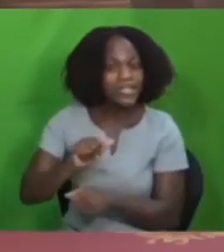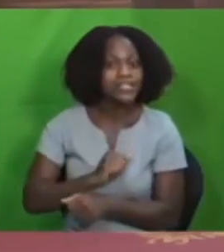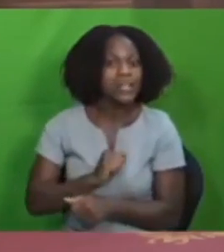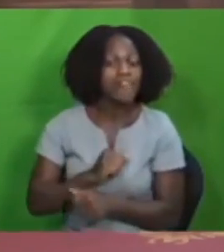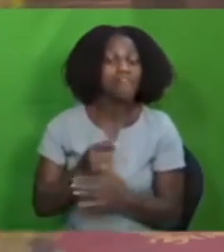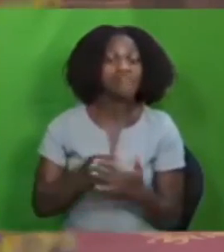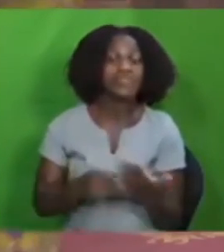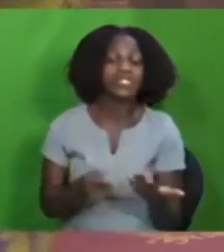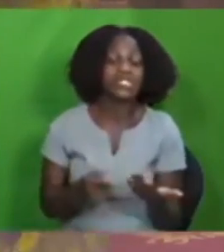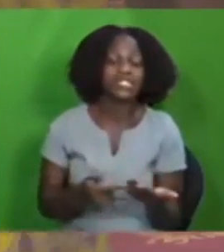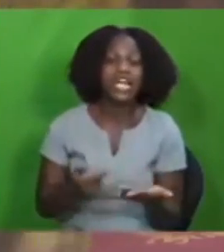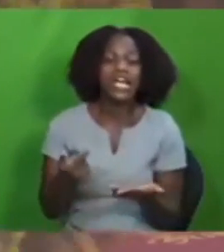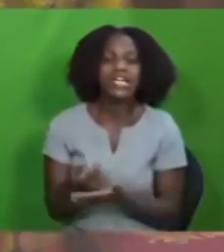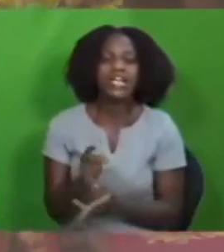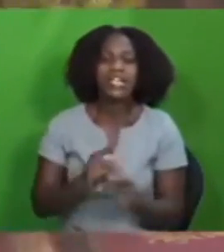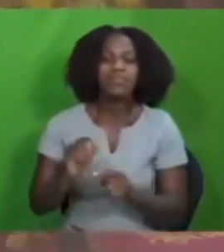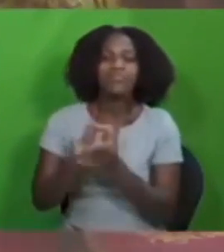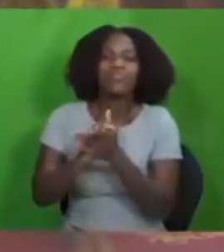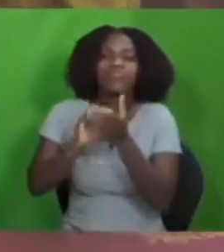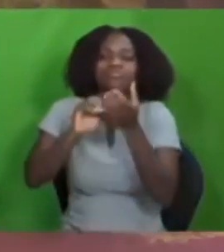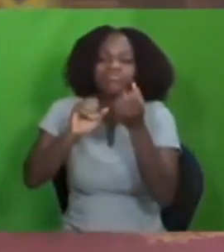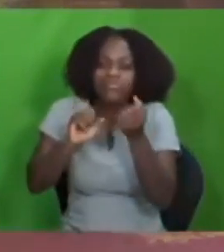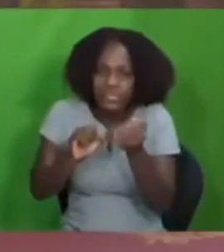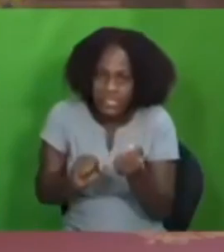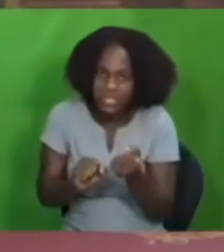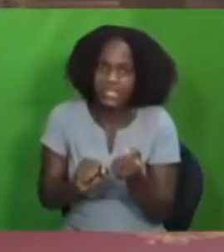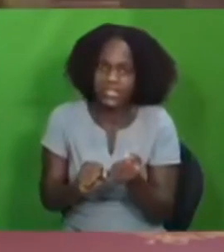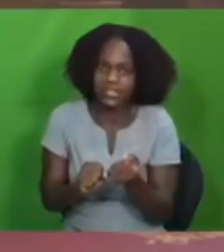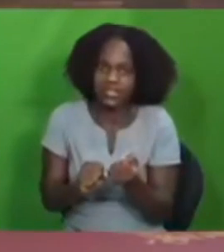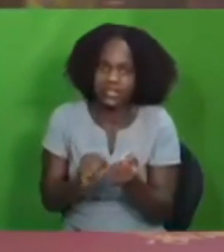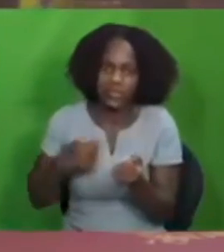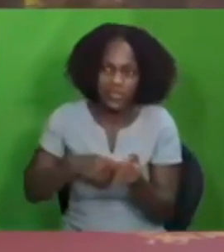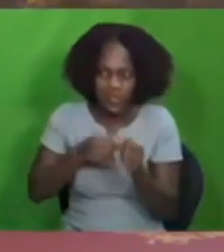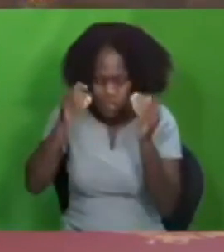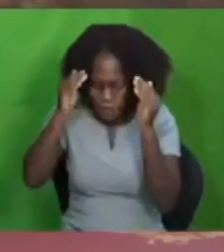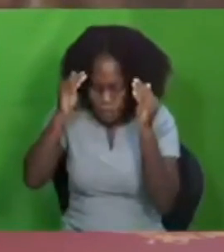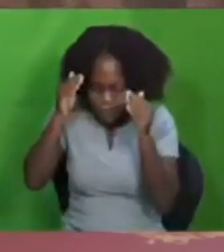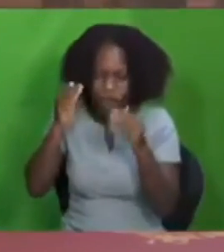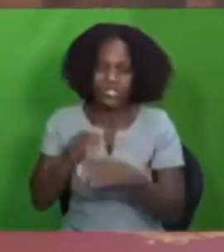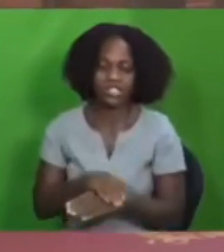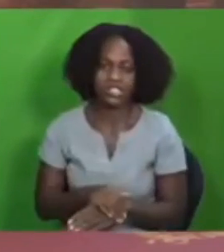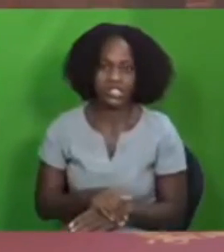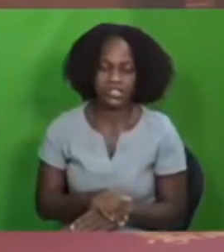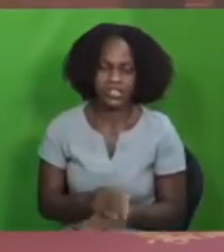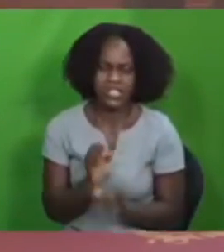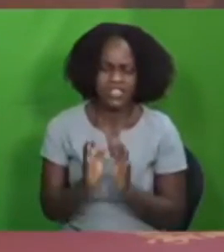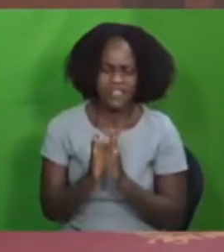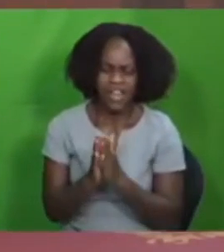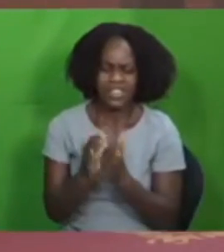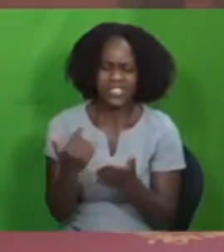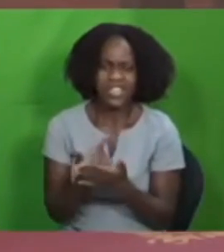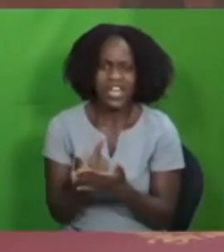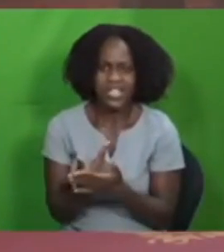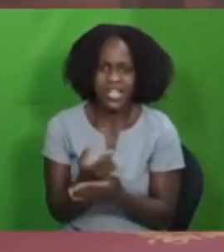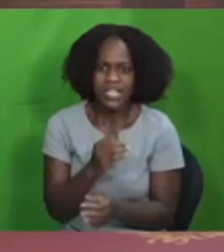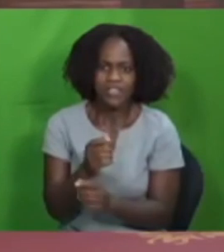Ghanaian believes in the principle of self-determination. If you ask the Ghanaian whether we